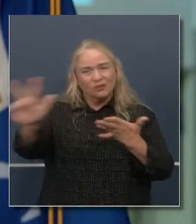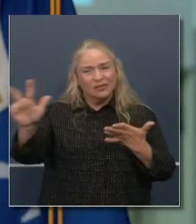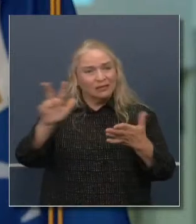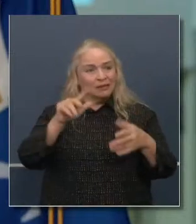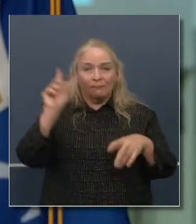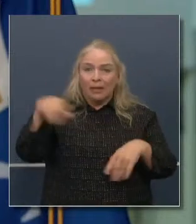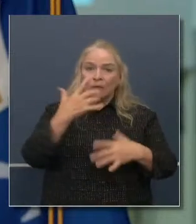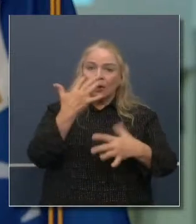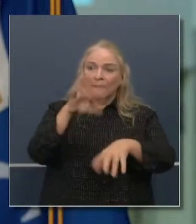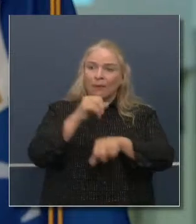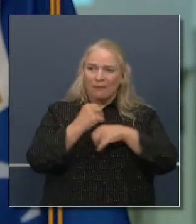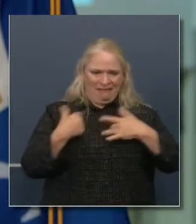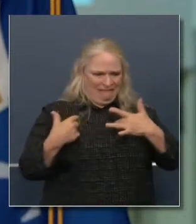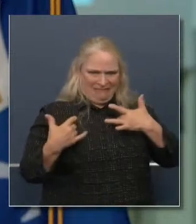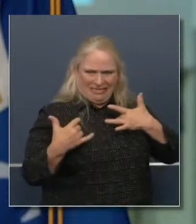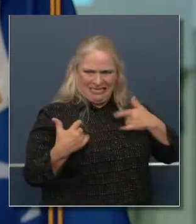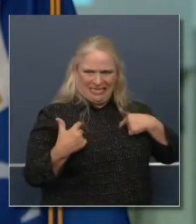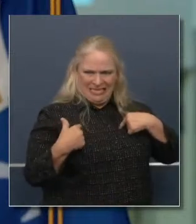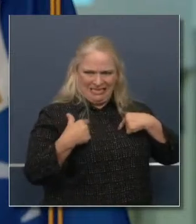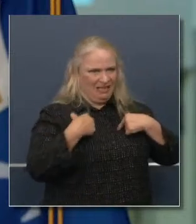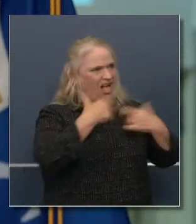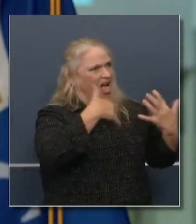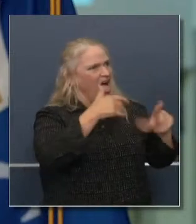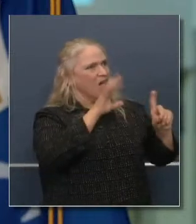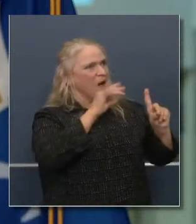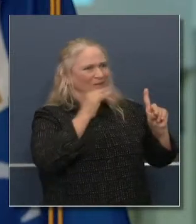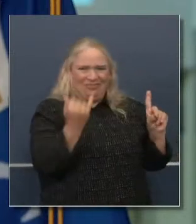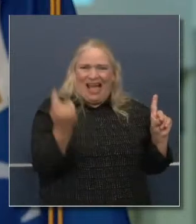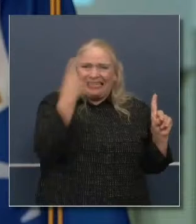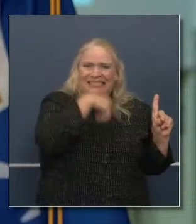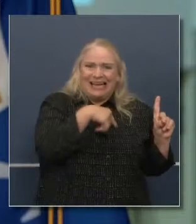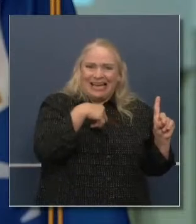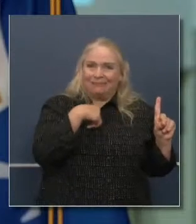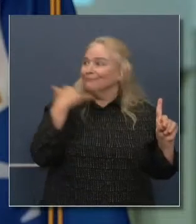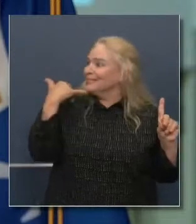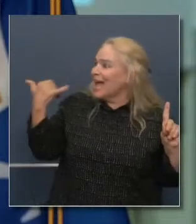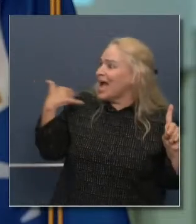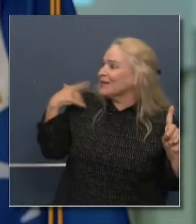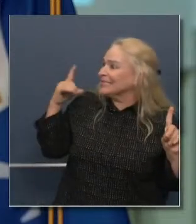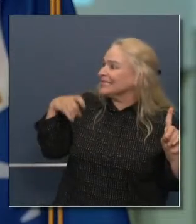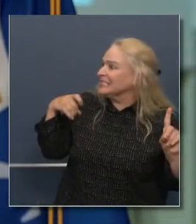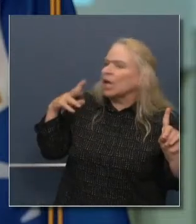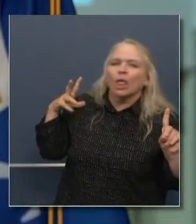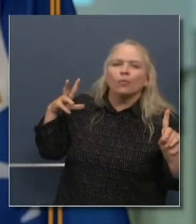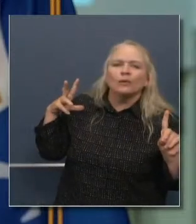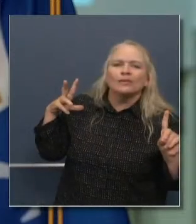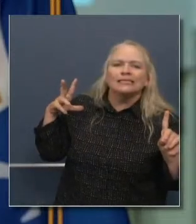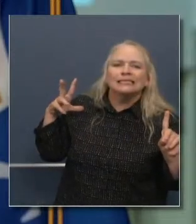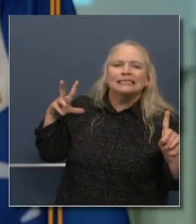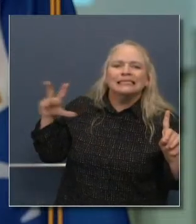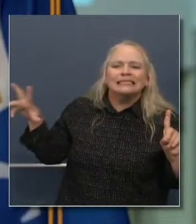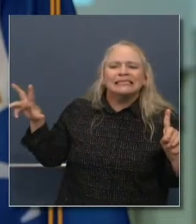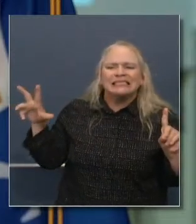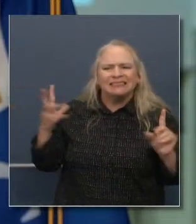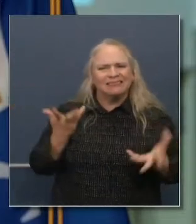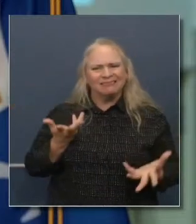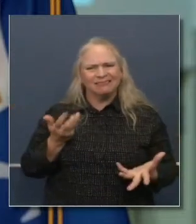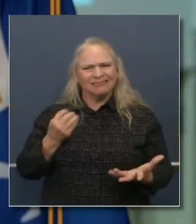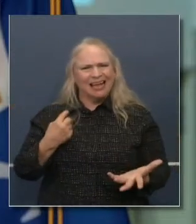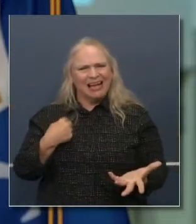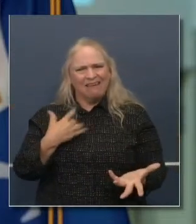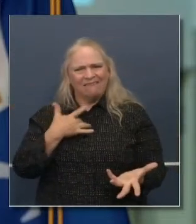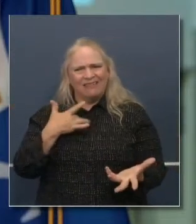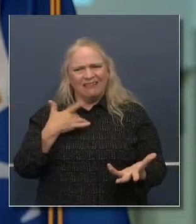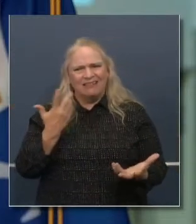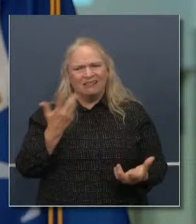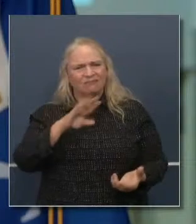been exposed to the time you're actually getting tests with the lag in getting results. I mean, it'll be about a month before, when it's all said and done, before this woman knows whether or not